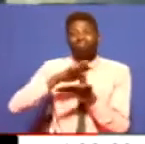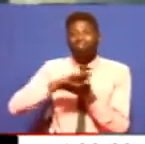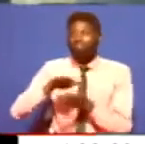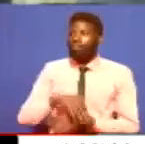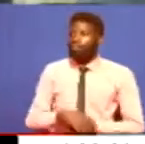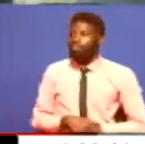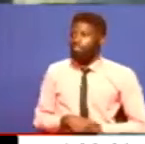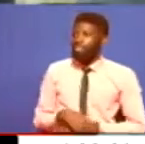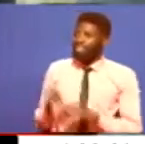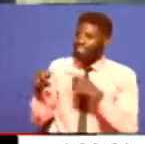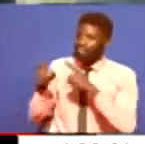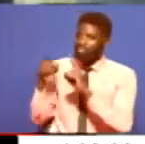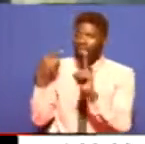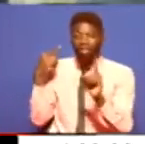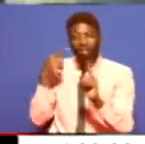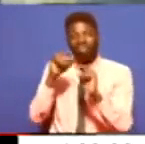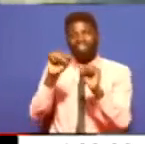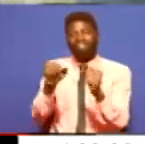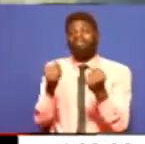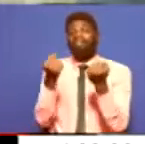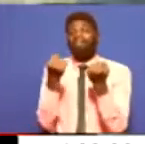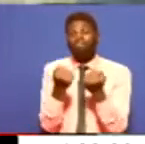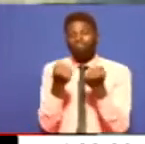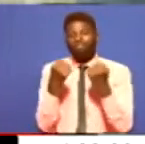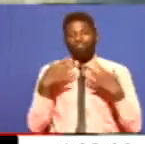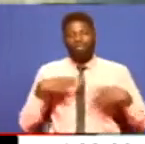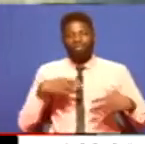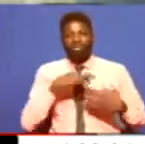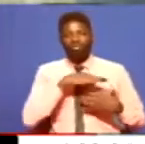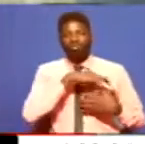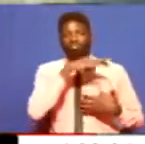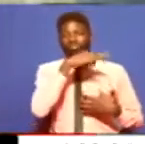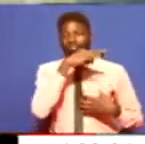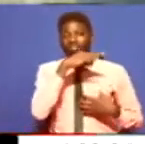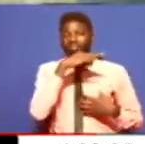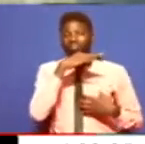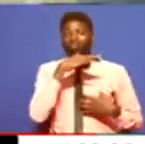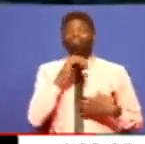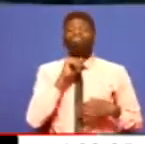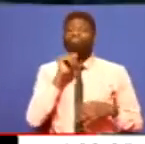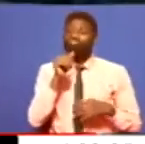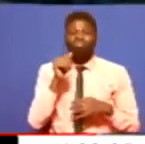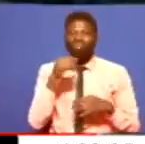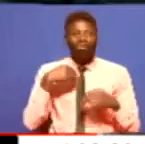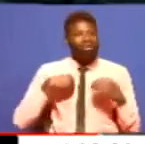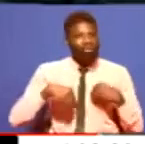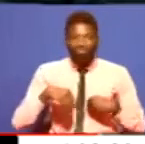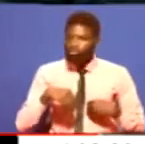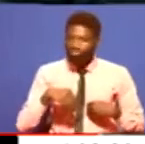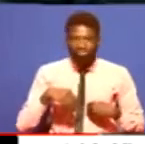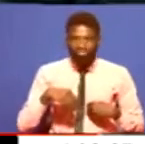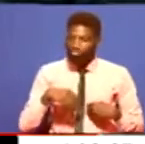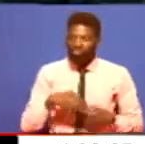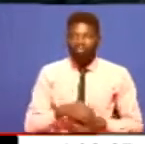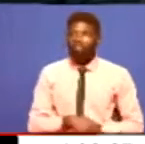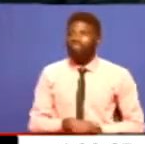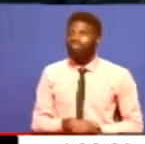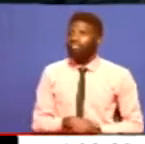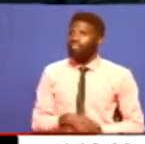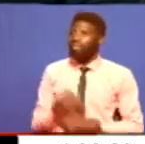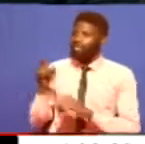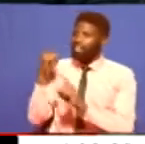soul by getting ill-gotten wealth. For what purpose? Wajackoyah, who hopes to vie